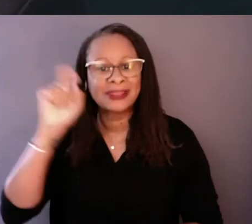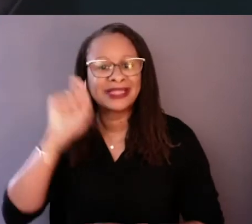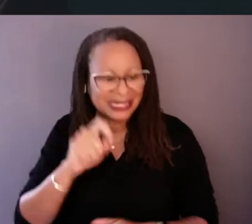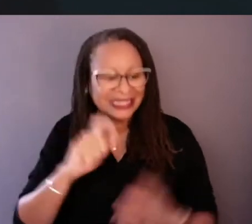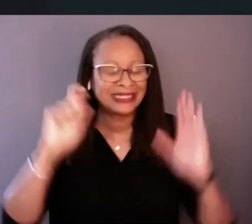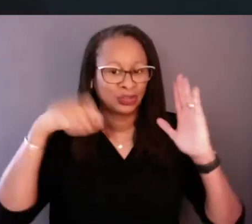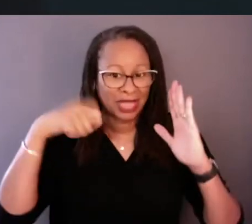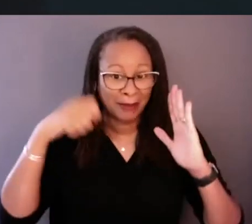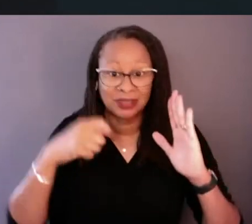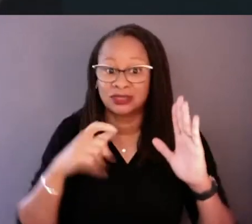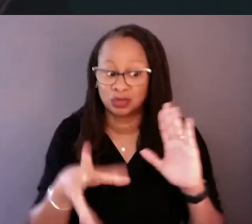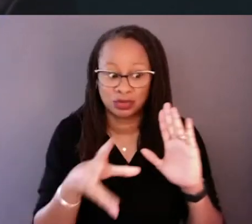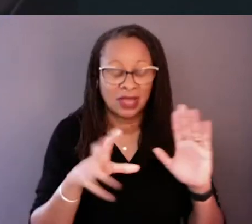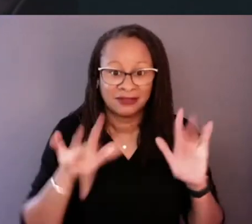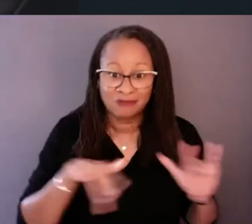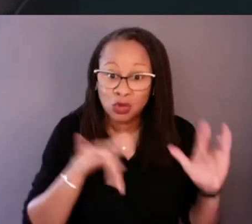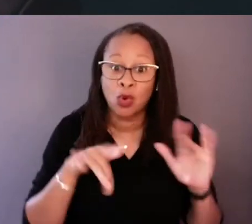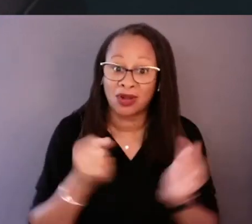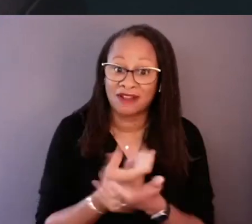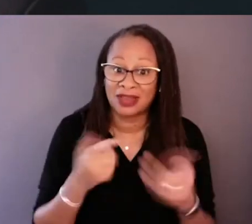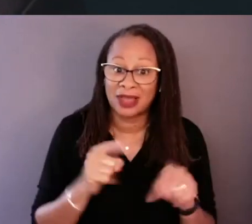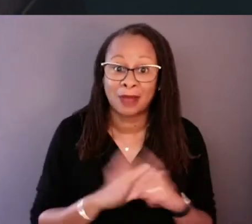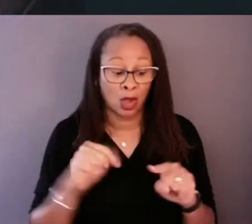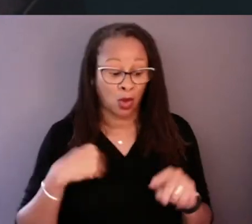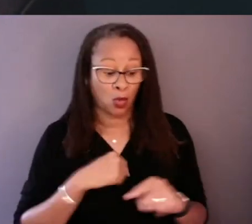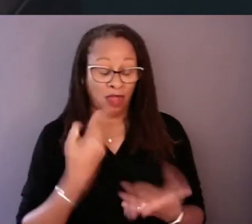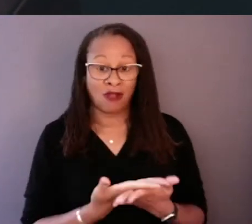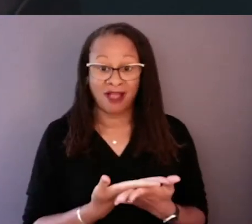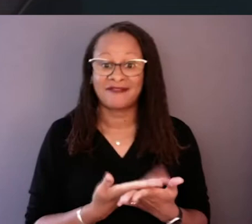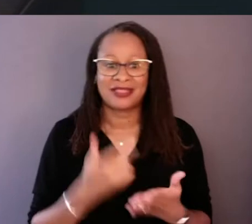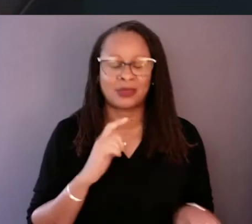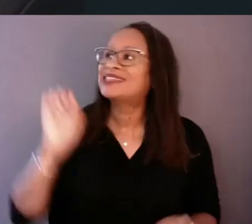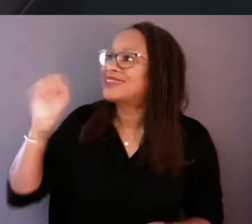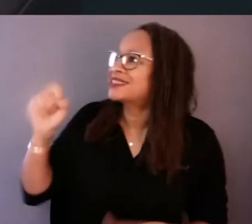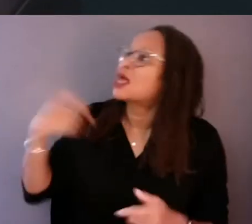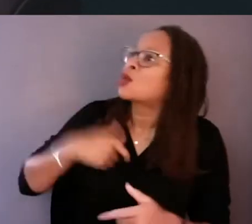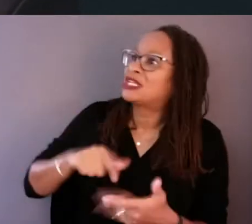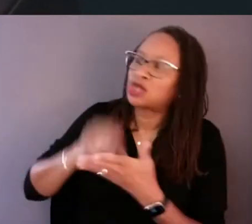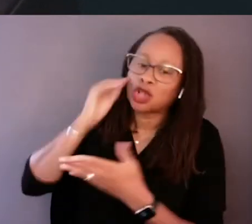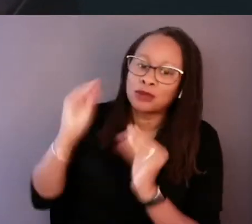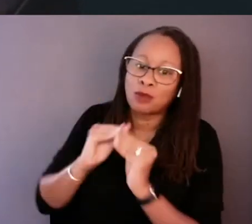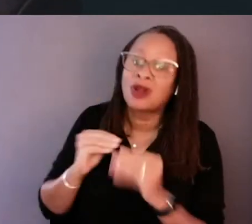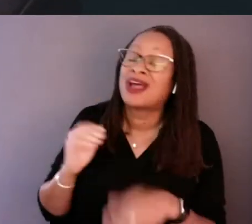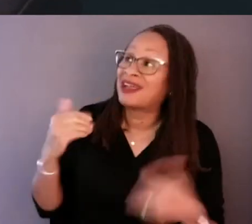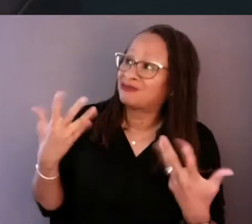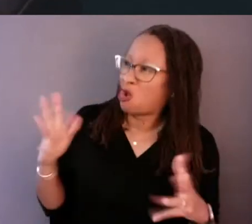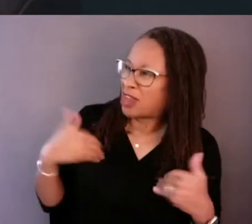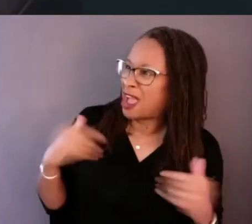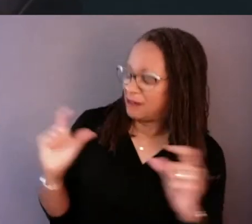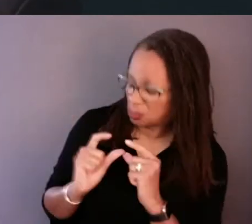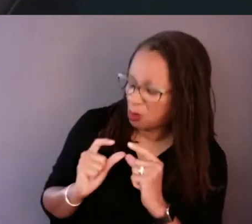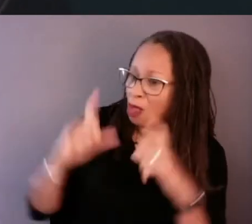So once we got there, they were like, no, yeah, we need to learn more. They were already using some smaller cameras, but they wanted to learn